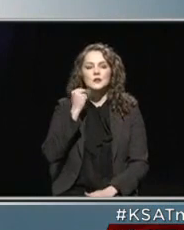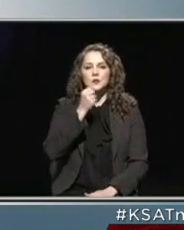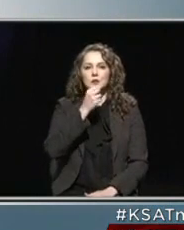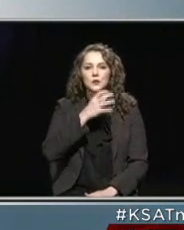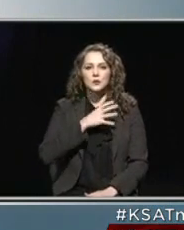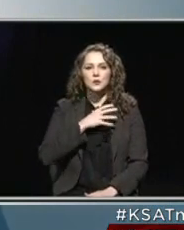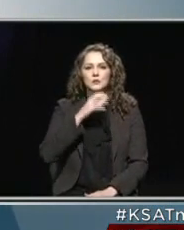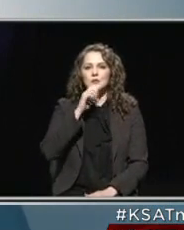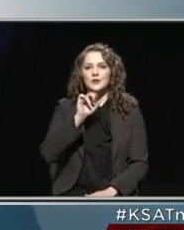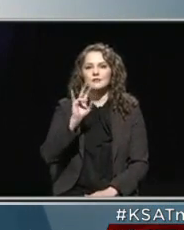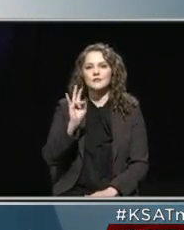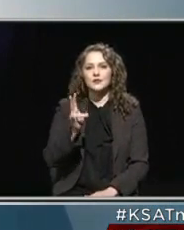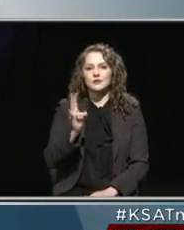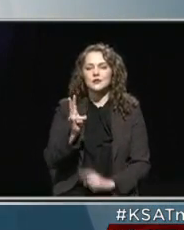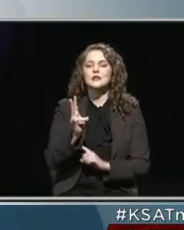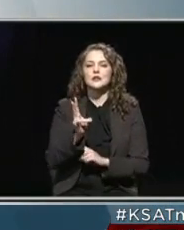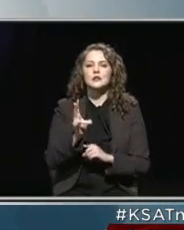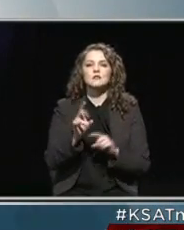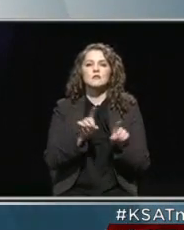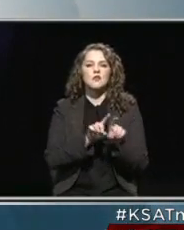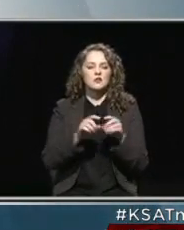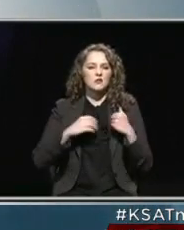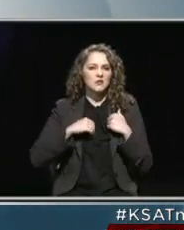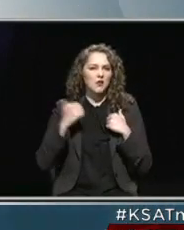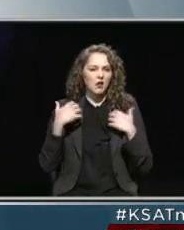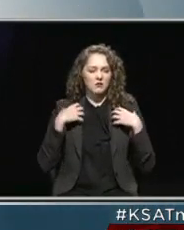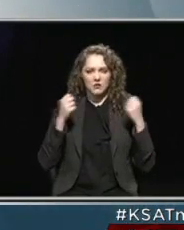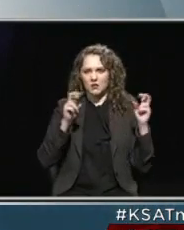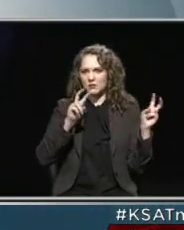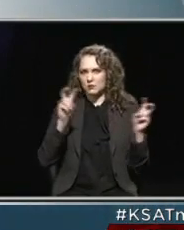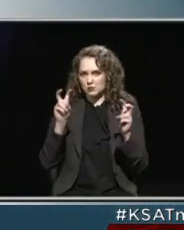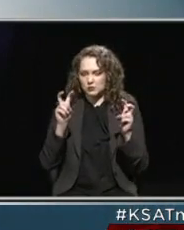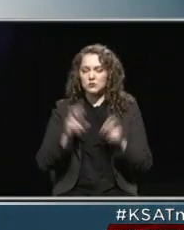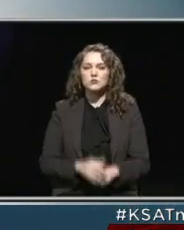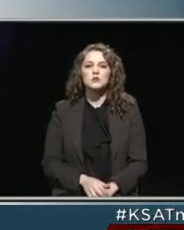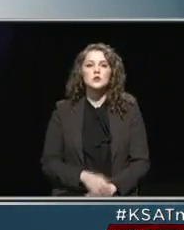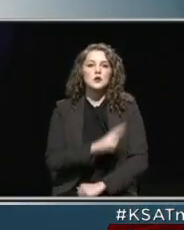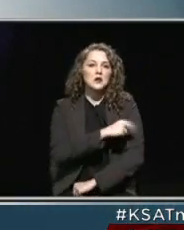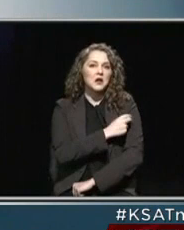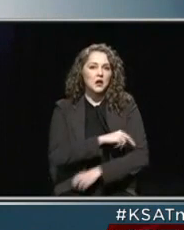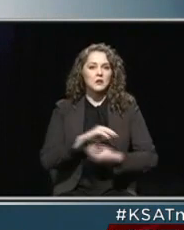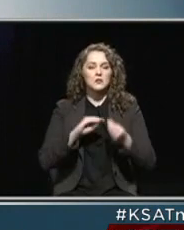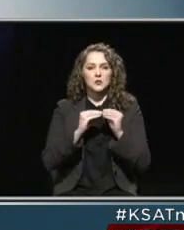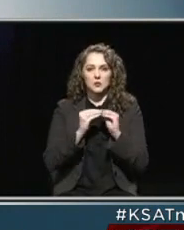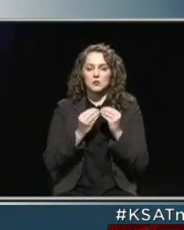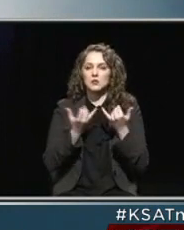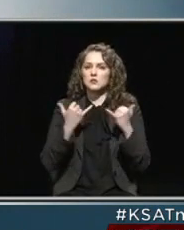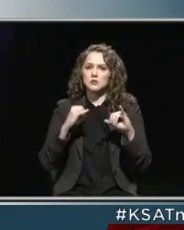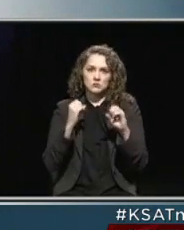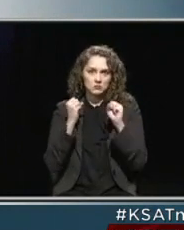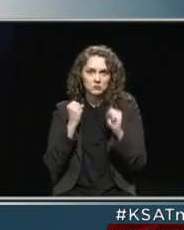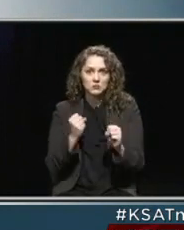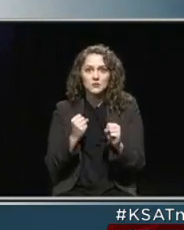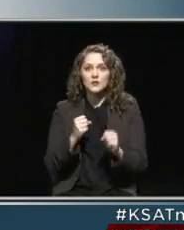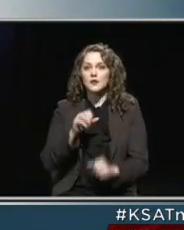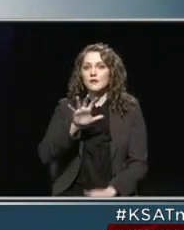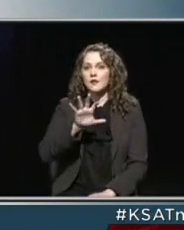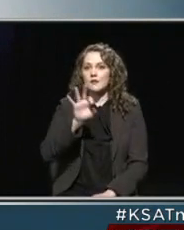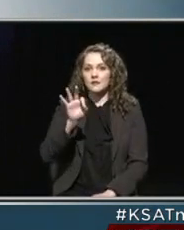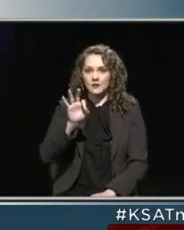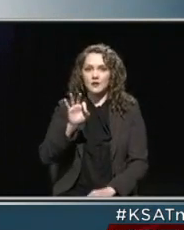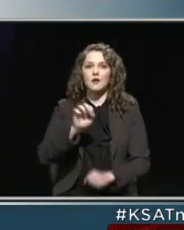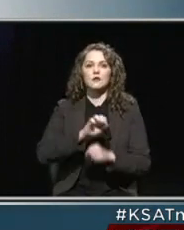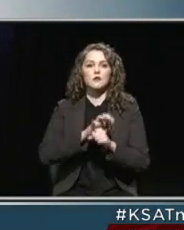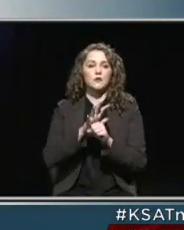in her 70s with underlying health conditions. Our hospital figures still continue to grow, be strong. We have 59 COVID